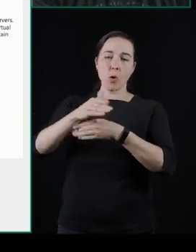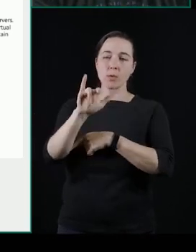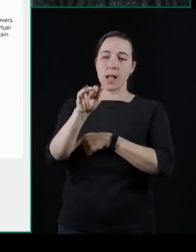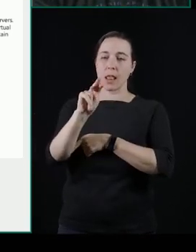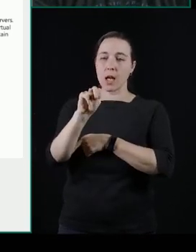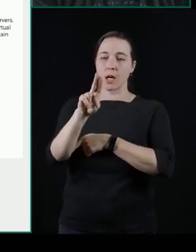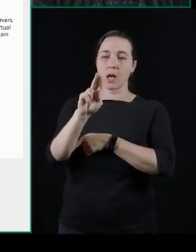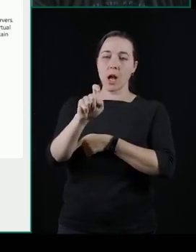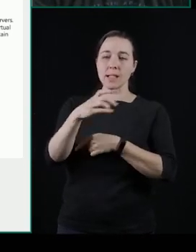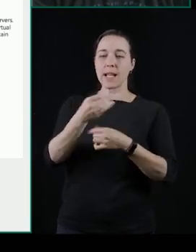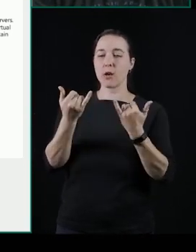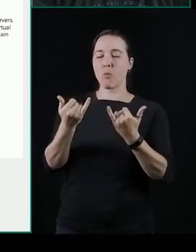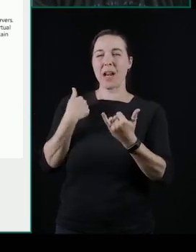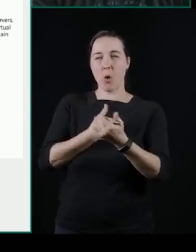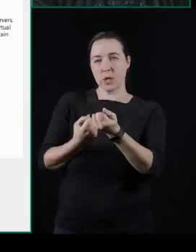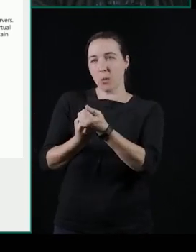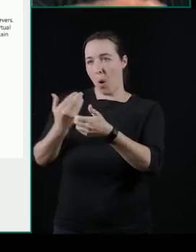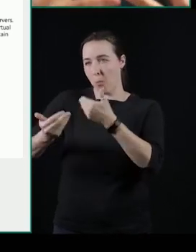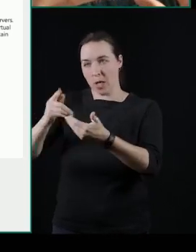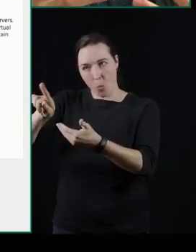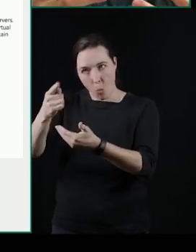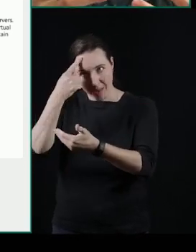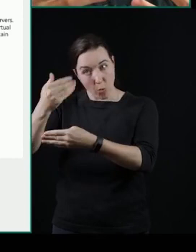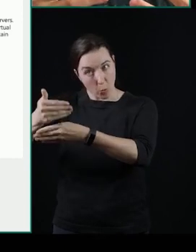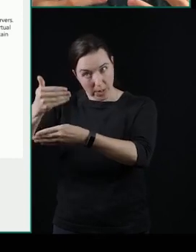support processes only for Windows, right? So